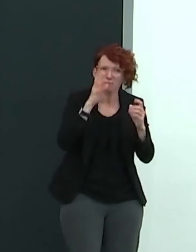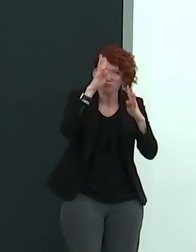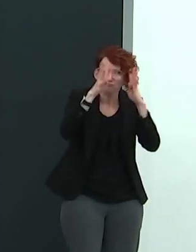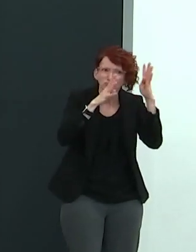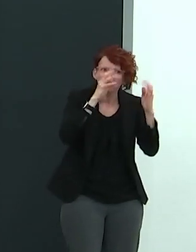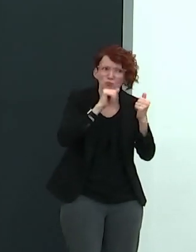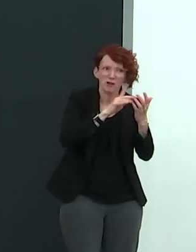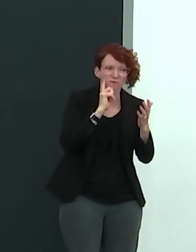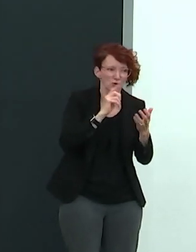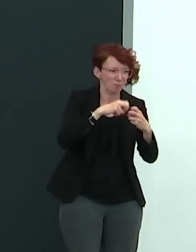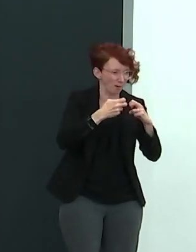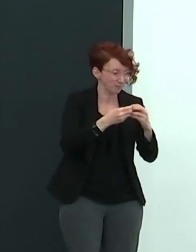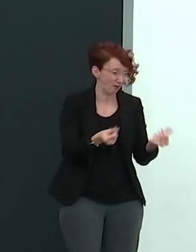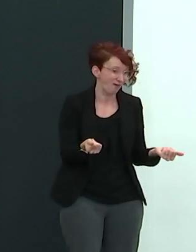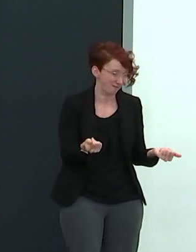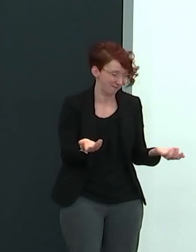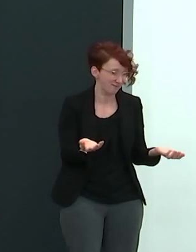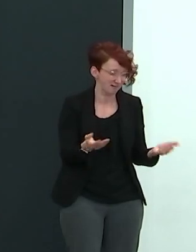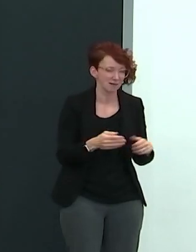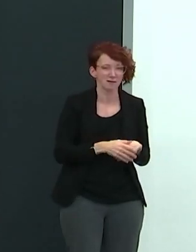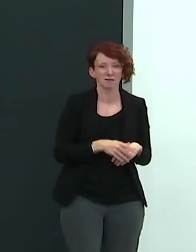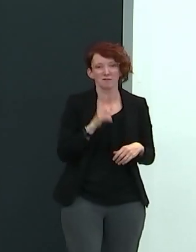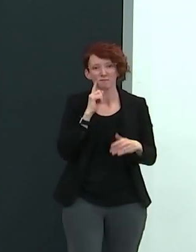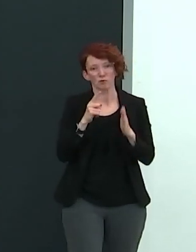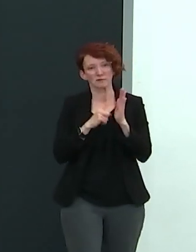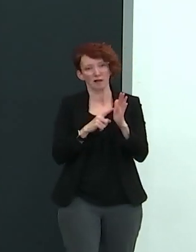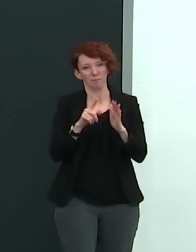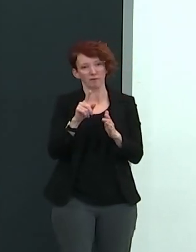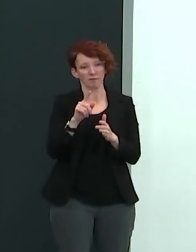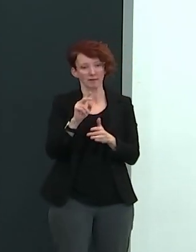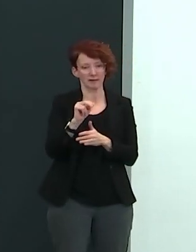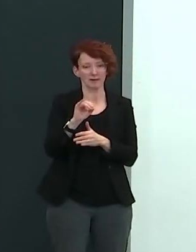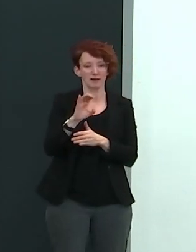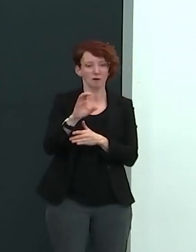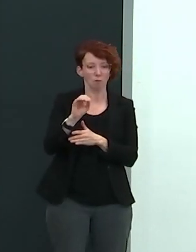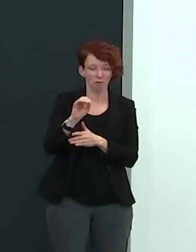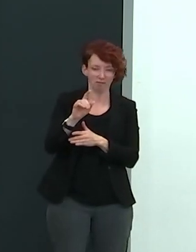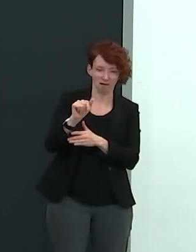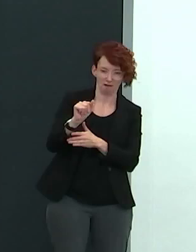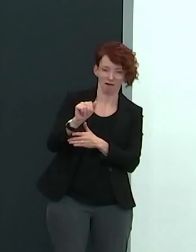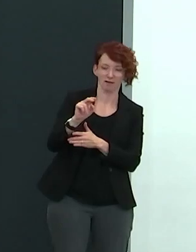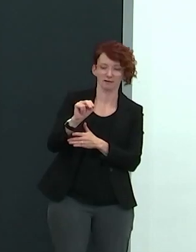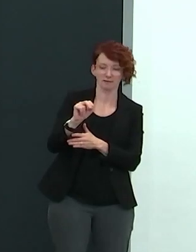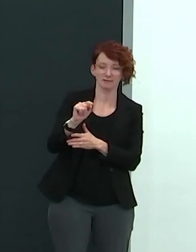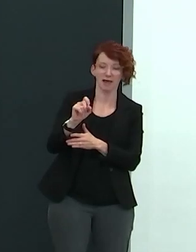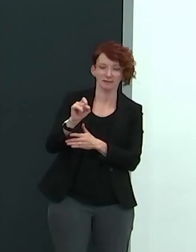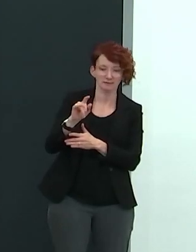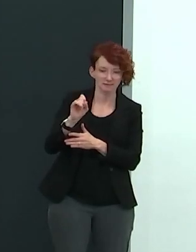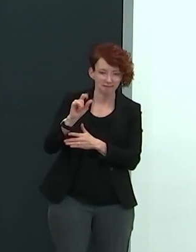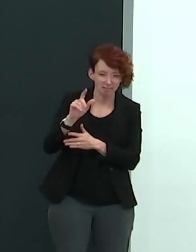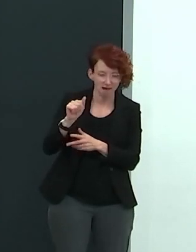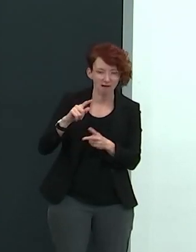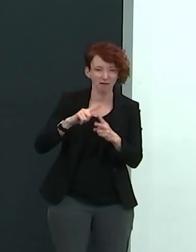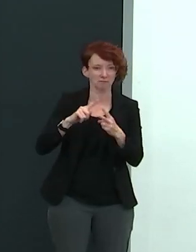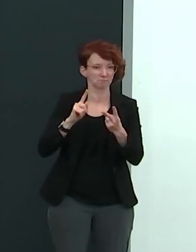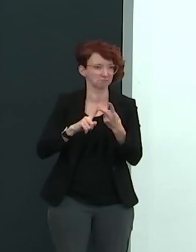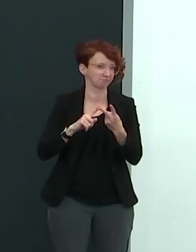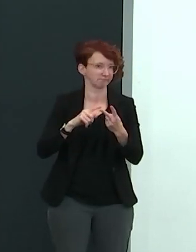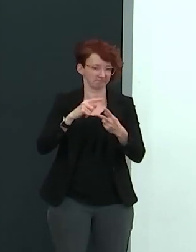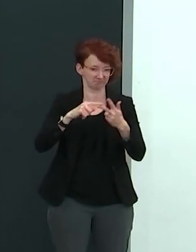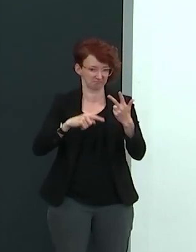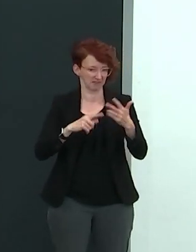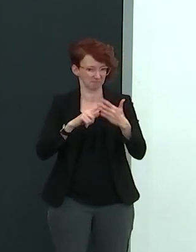historical figures, such as Nikola Tesla, Albert Einstein, Thomas Jefferson, Charles Darwin, Mozart, or